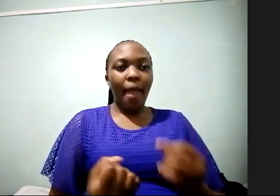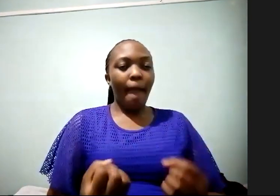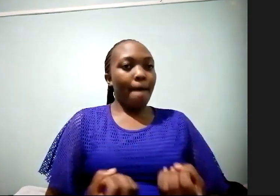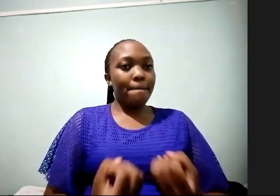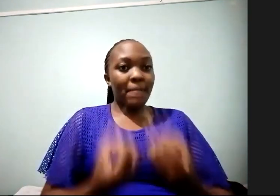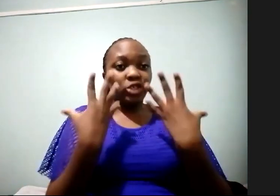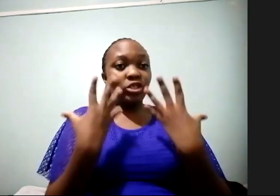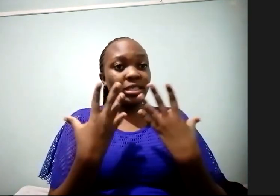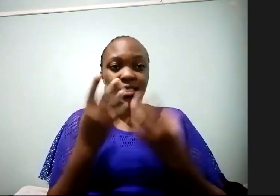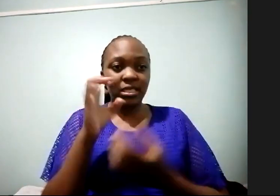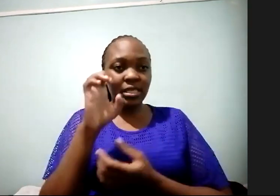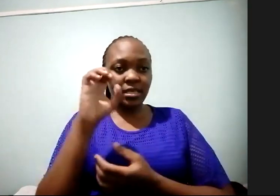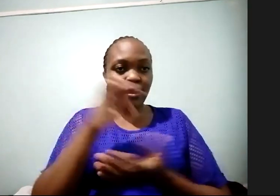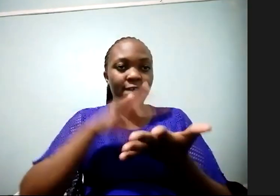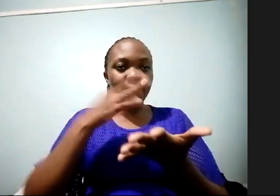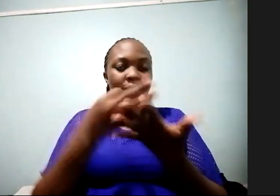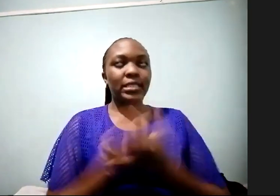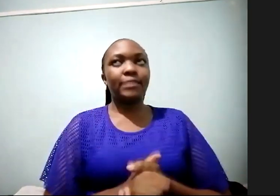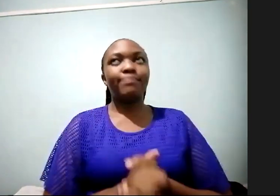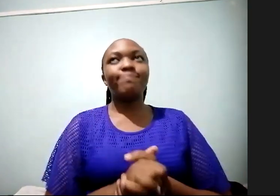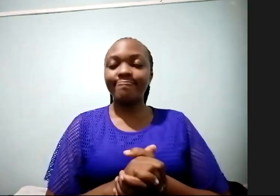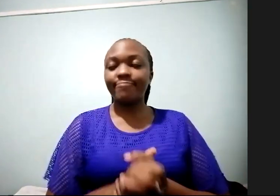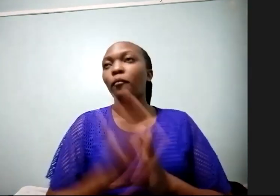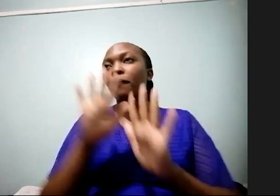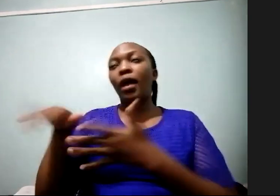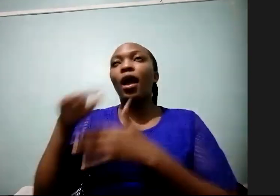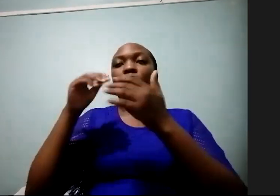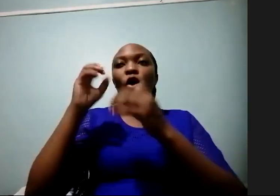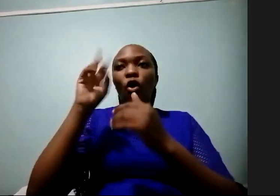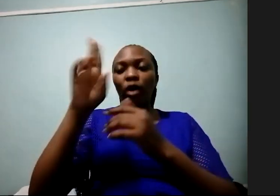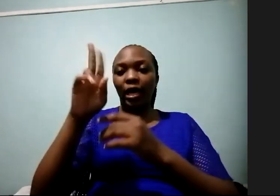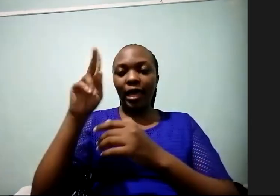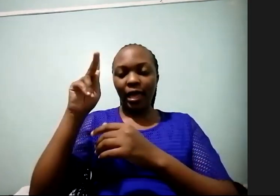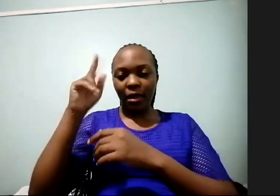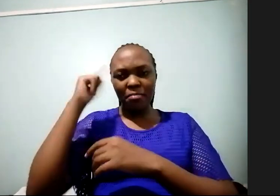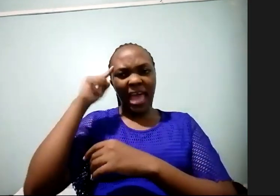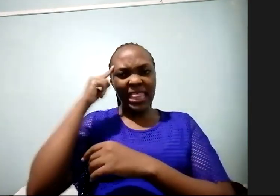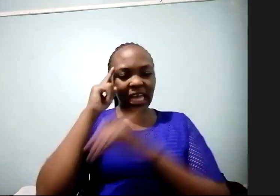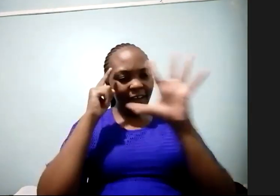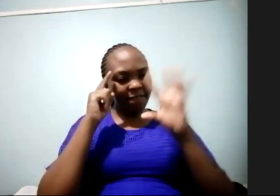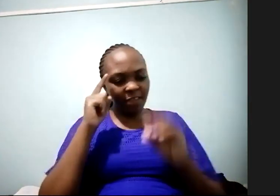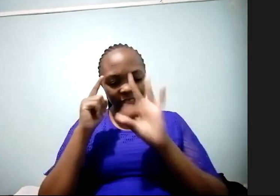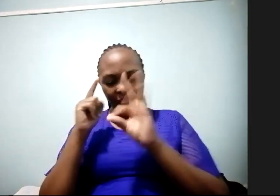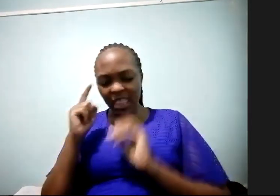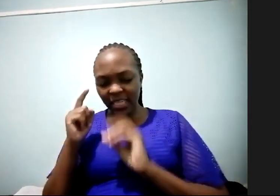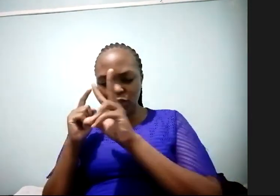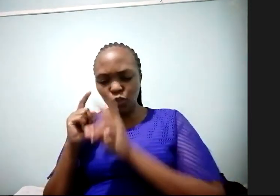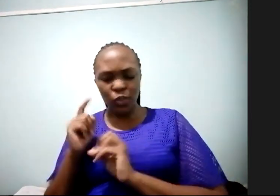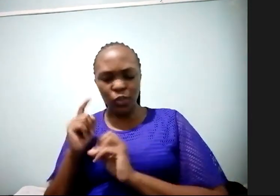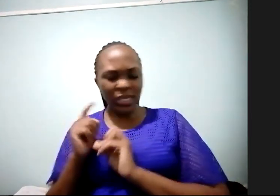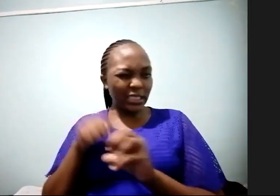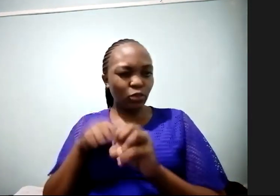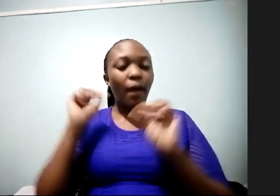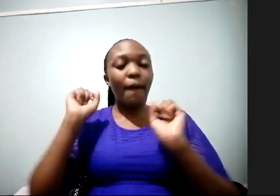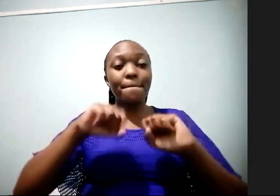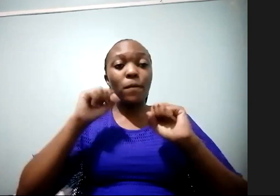well, but to those who earn a little bit lower income, it cannot work for them because you'll find you've